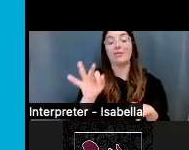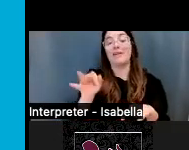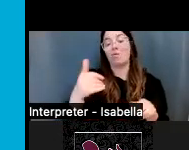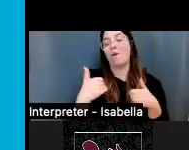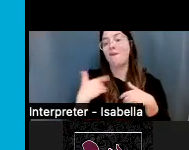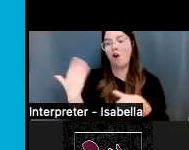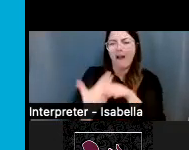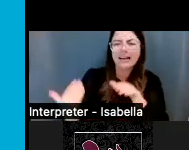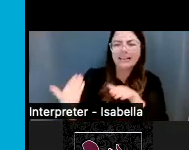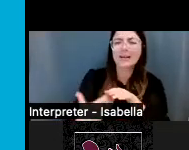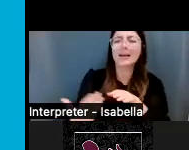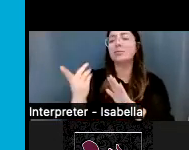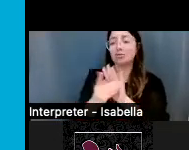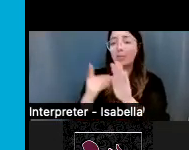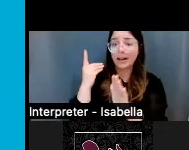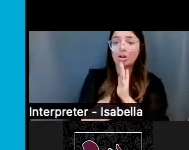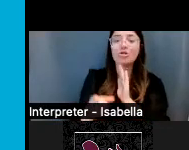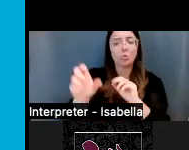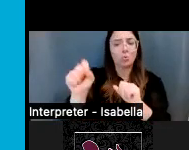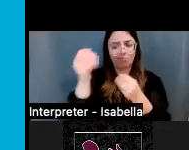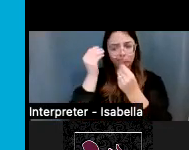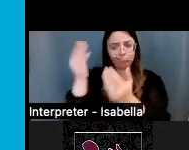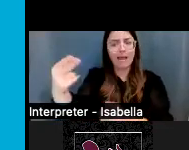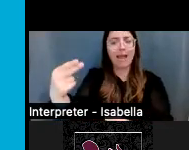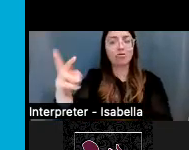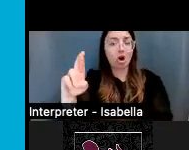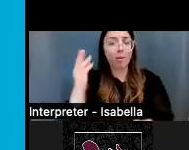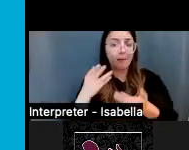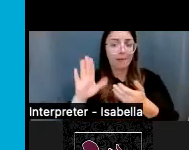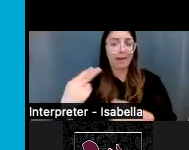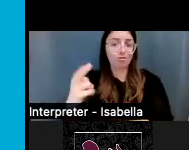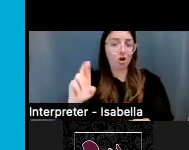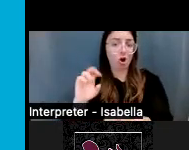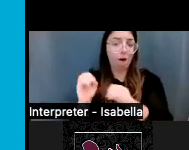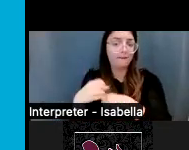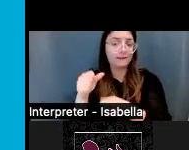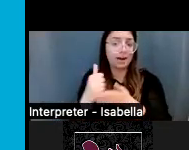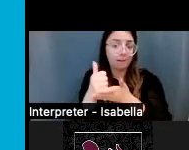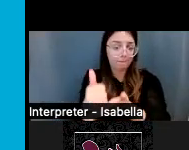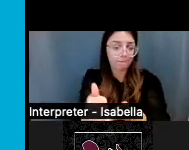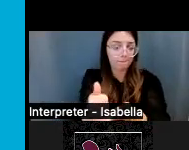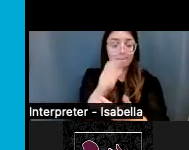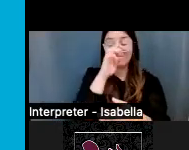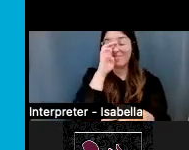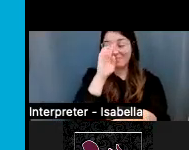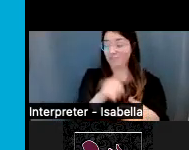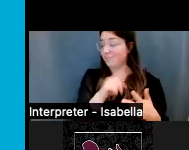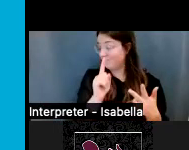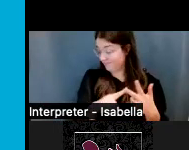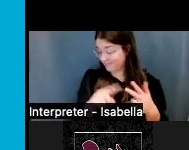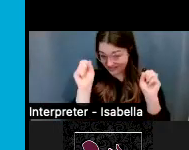discrimination. You can try reaching out to HR and letting them know what's happening and seeing if they can help. You can also file a discrimination